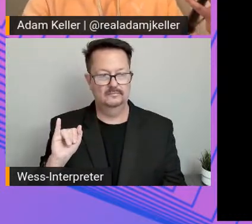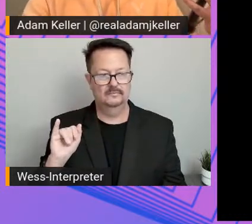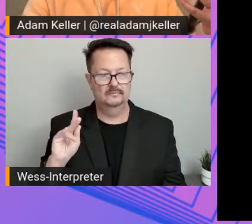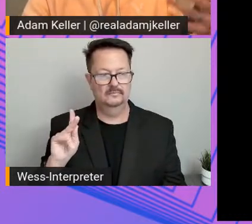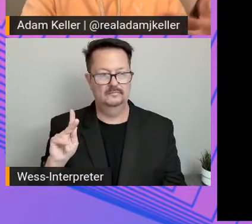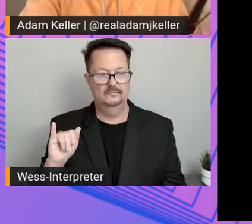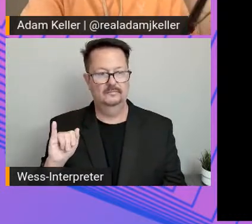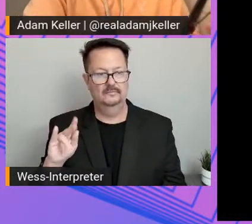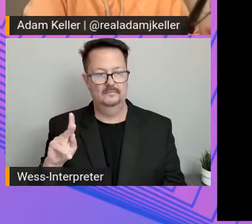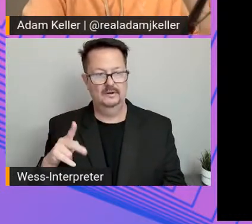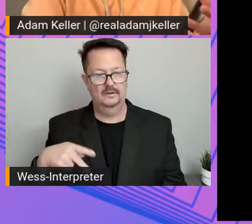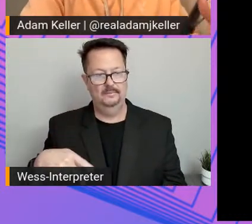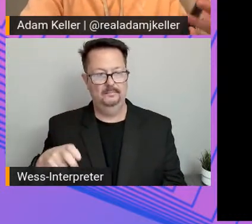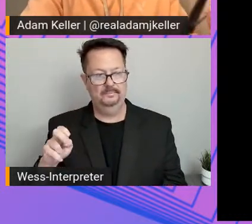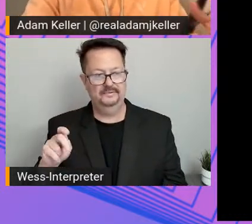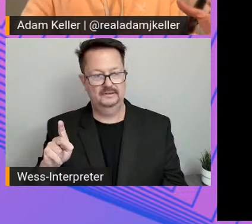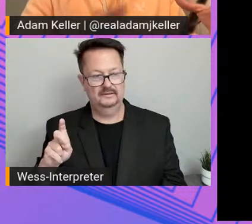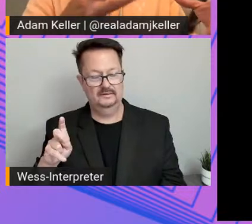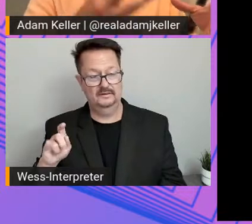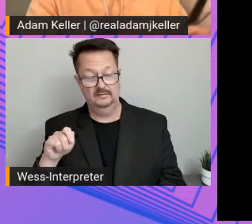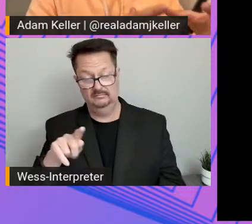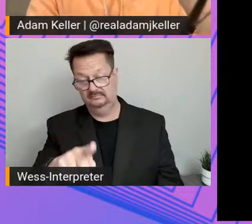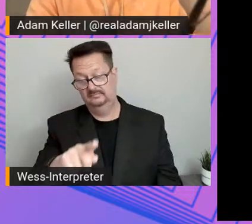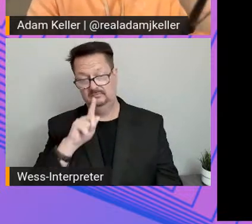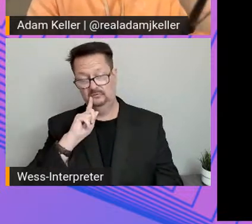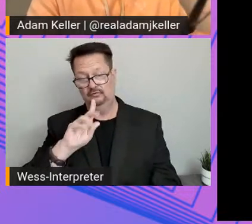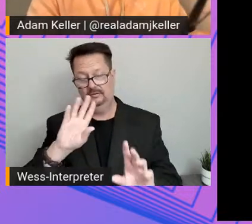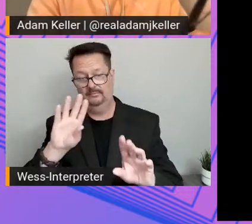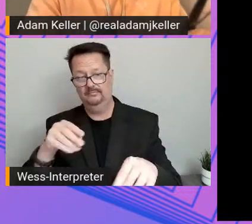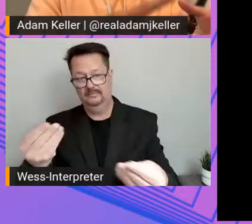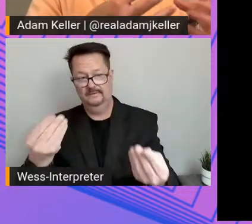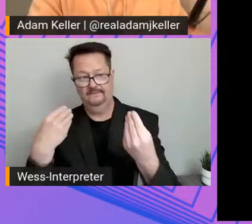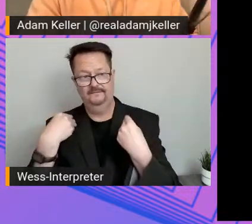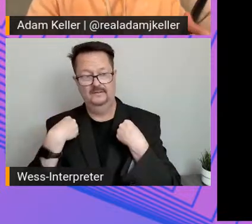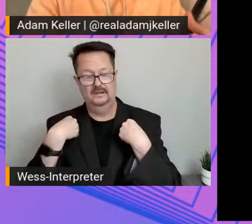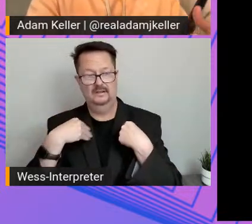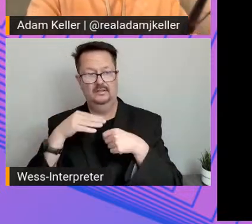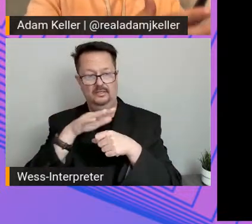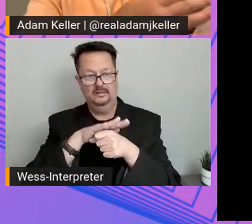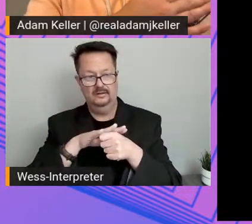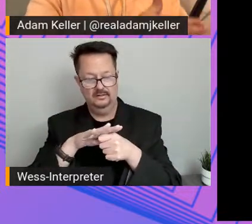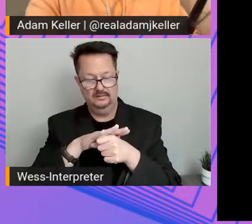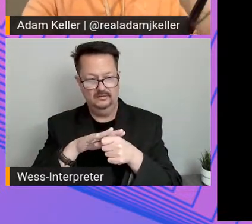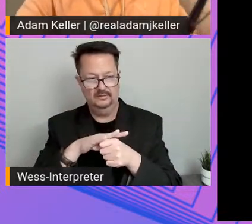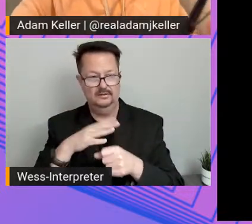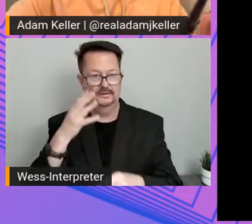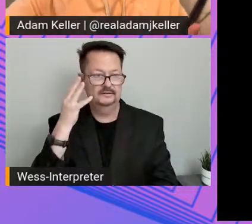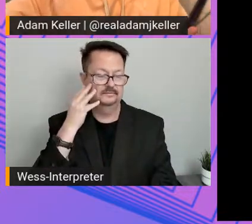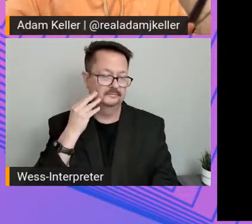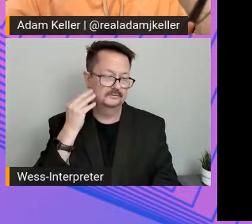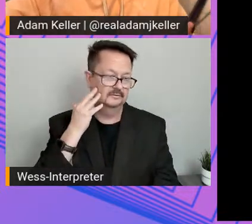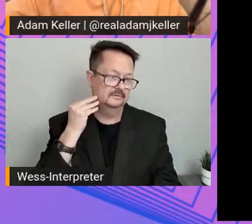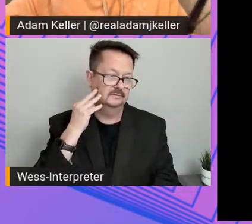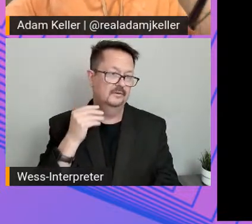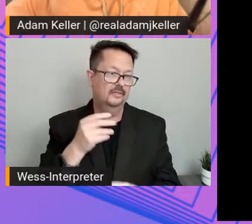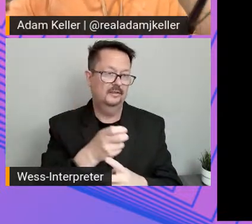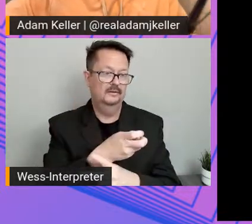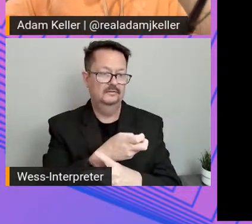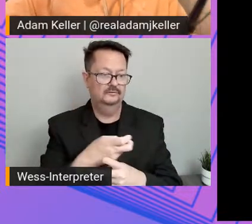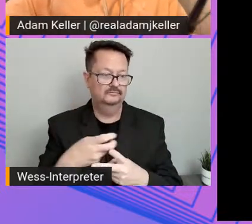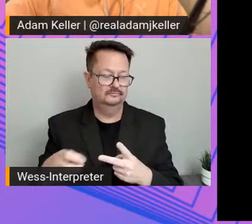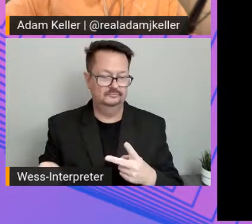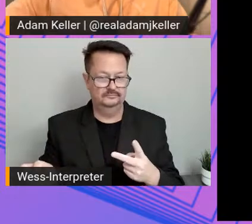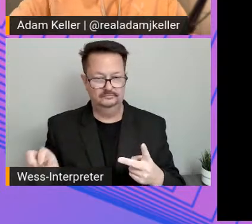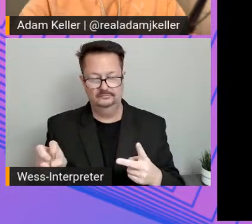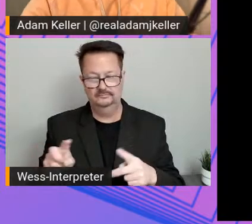it's this really provides that local experience, that local development experience, and then transition to running